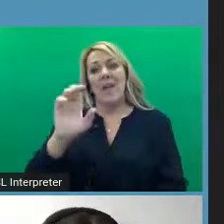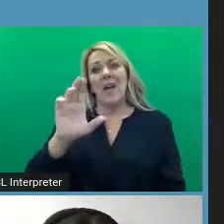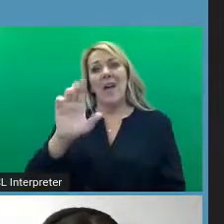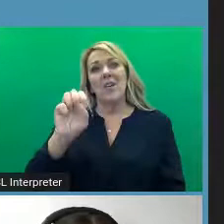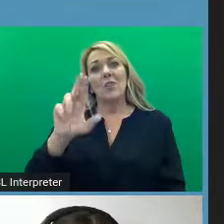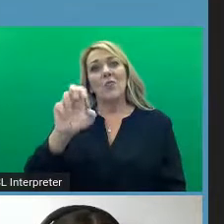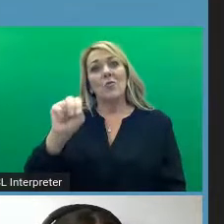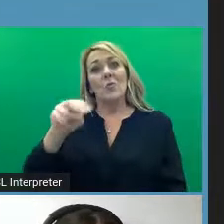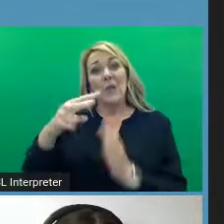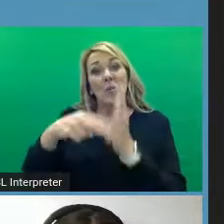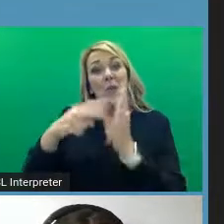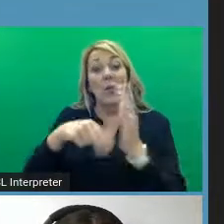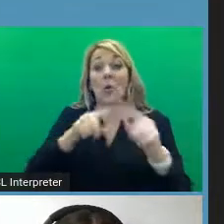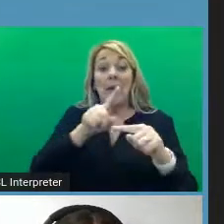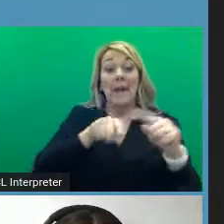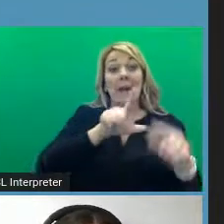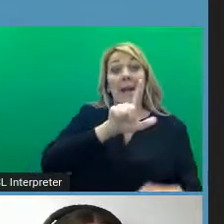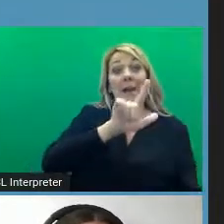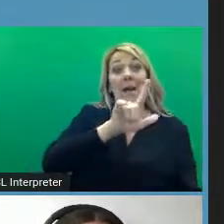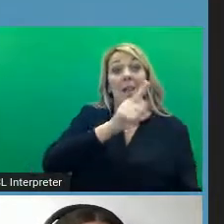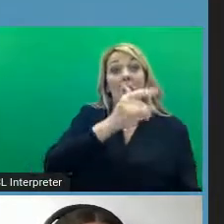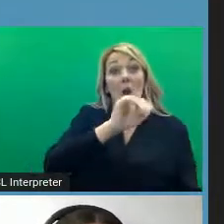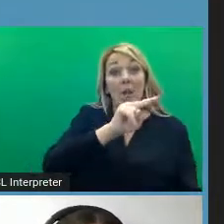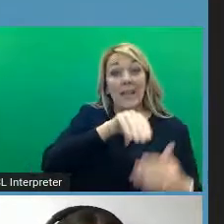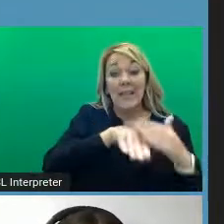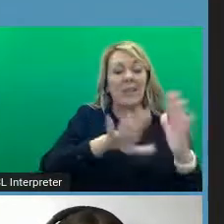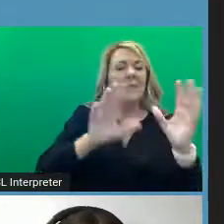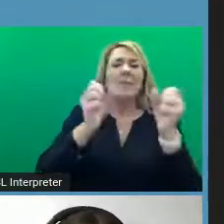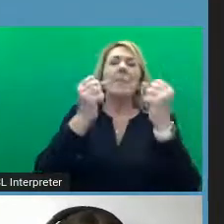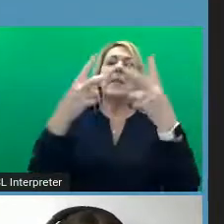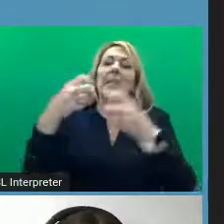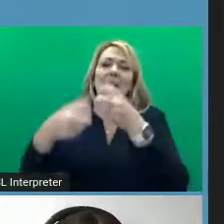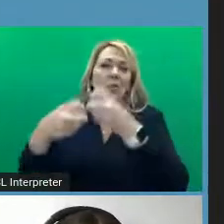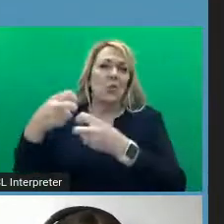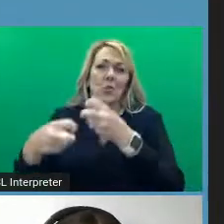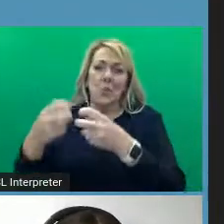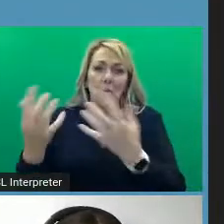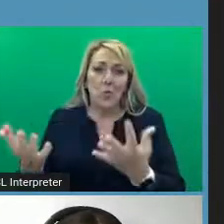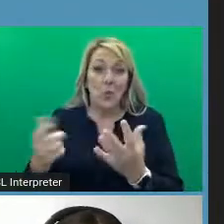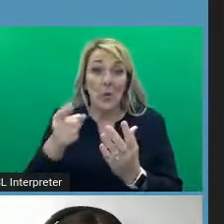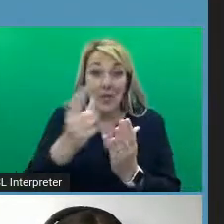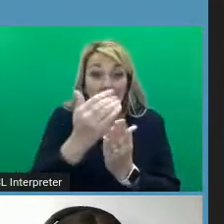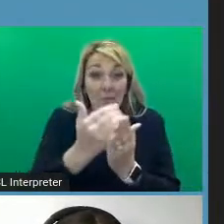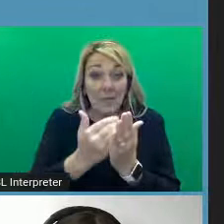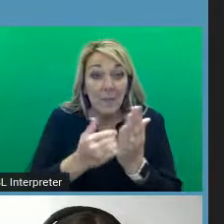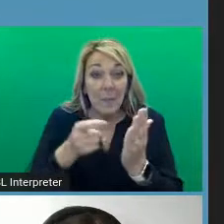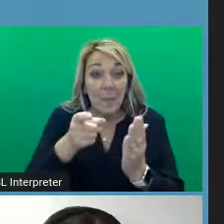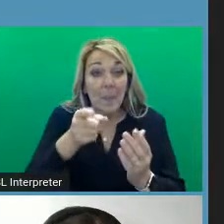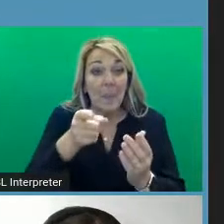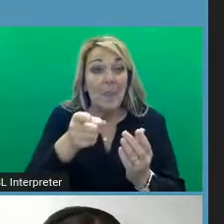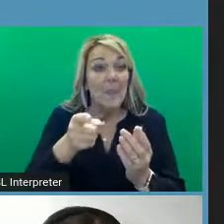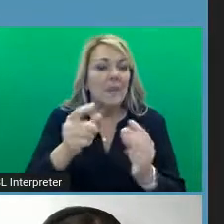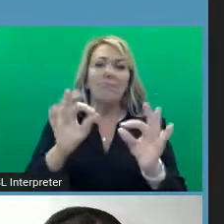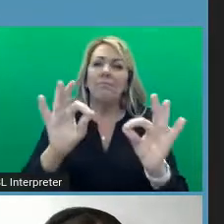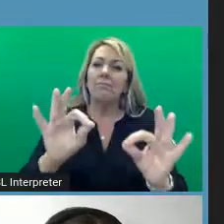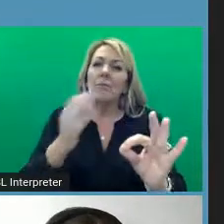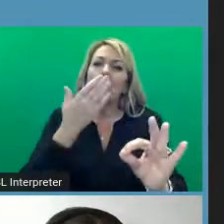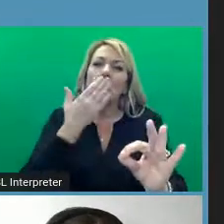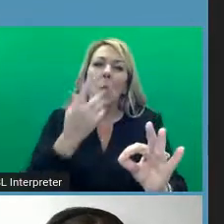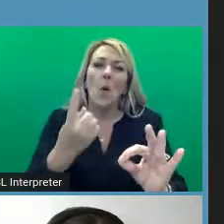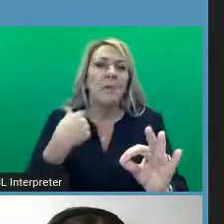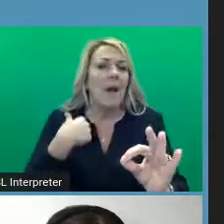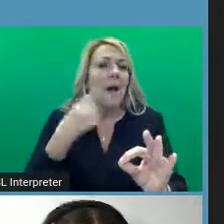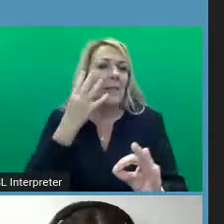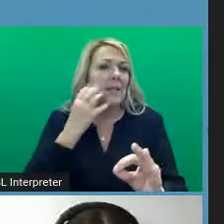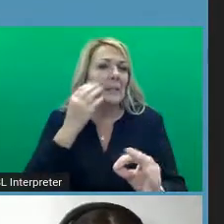can't log in. there are so many issues. And so I've listed here some of the tried and true platforms that I have worked